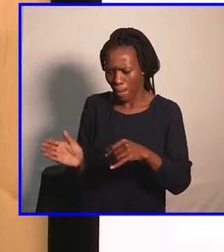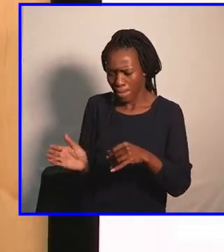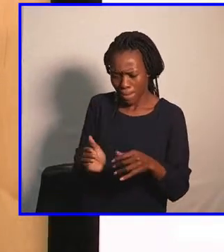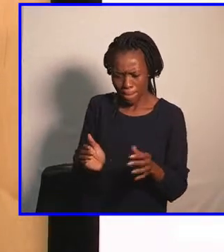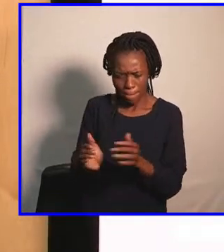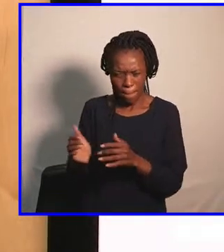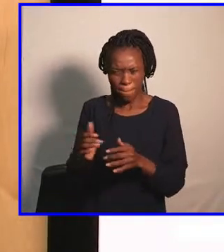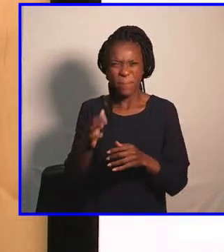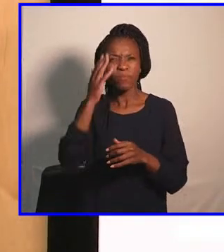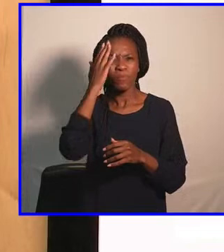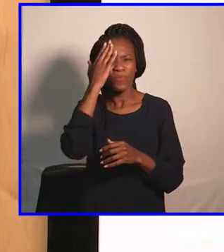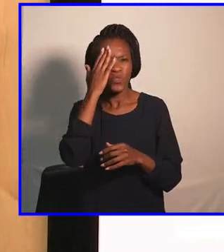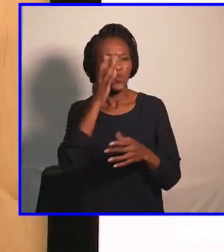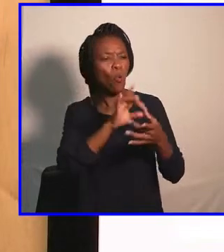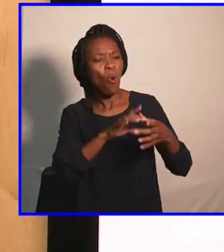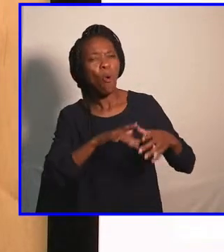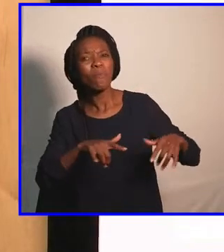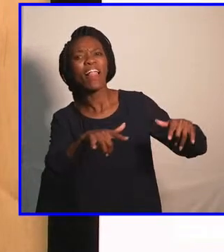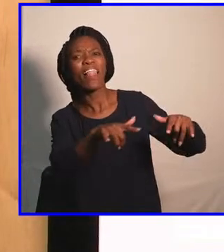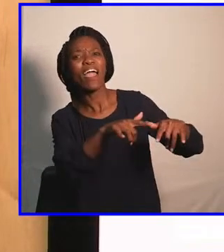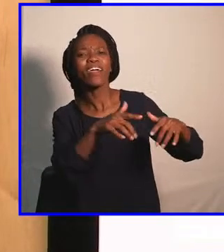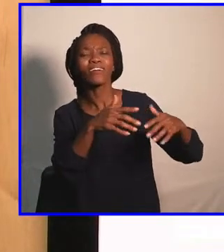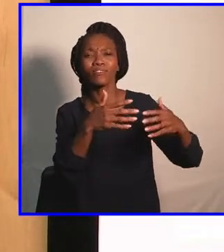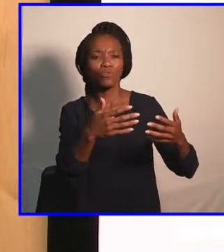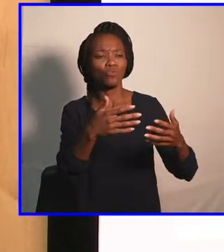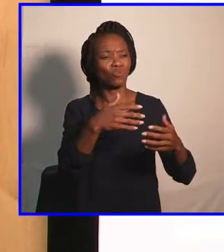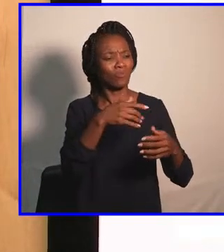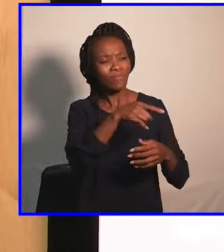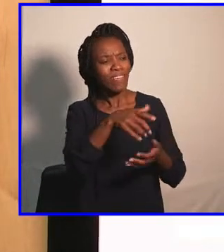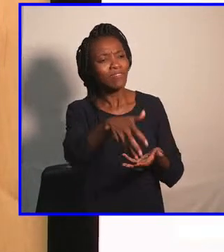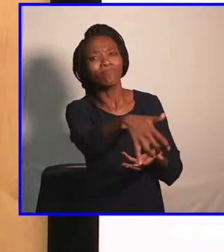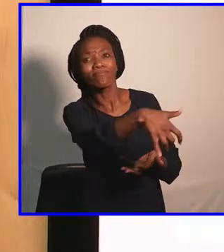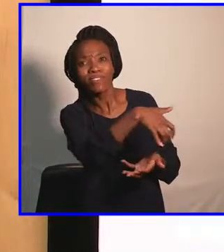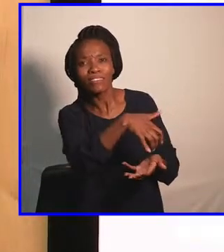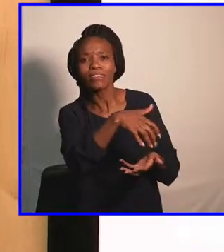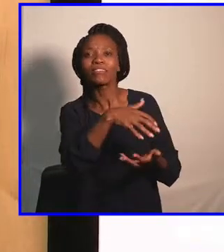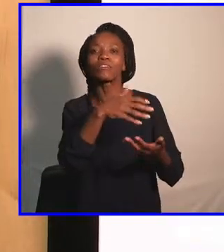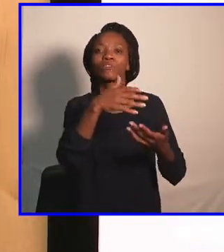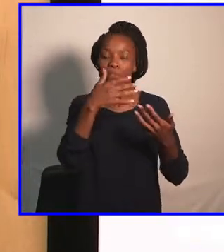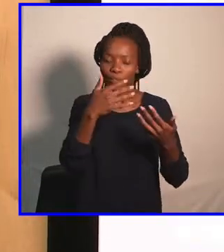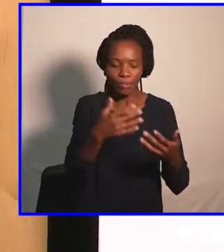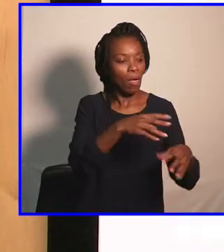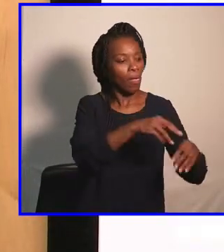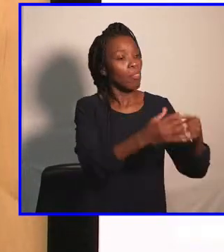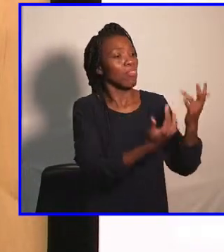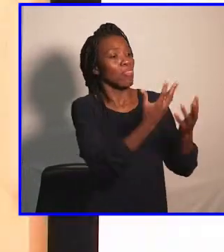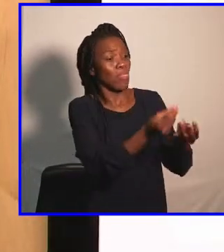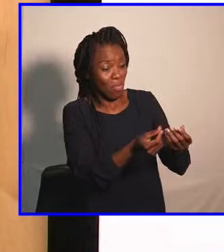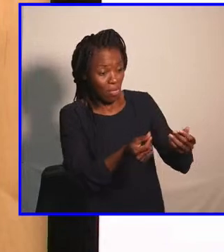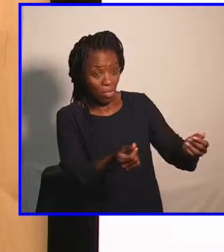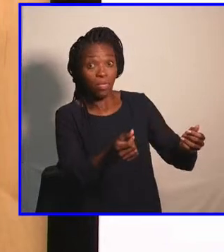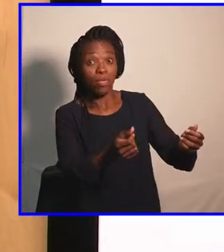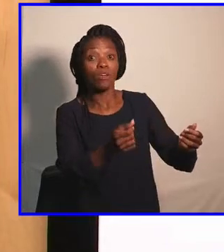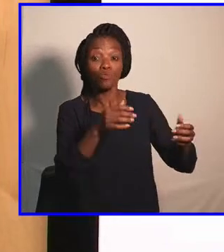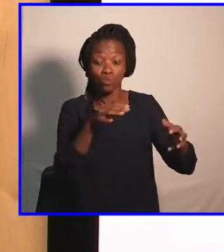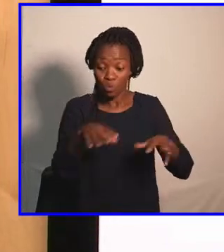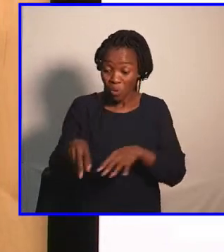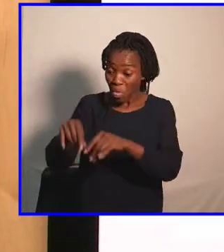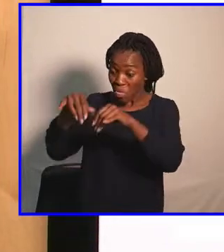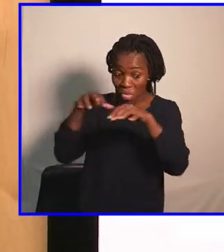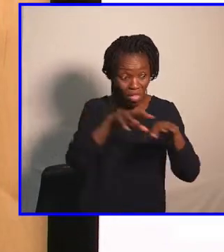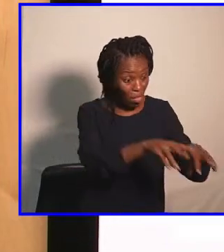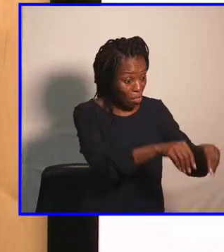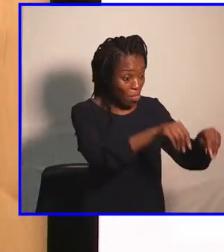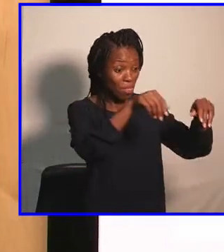homeland internal revenue services was bringing together ashes again. And out of these ashes of